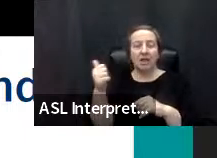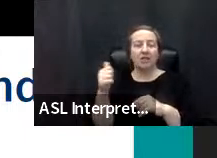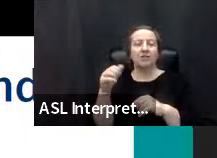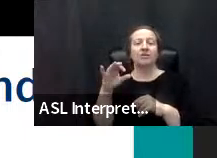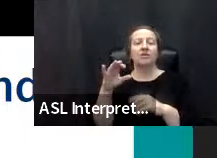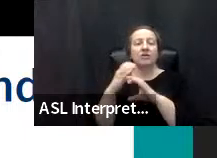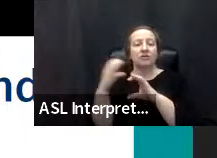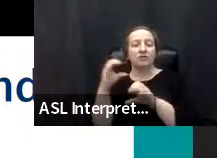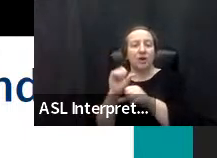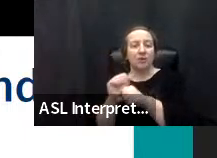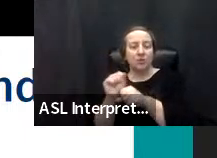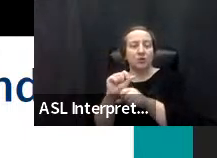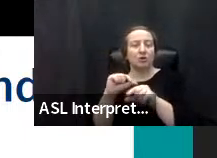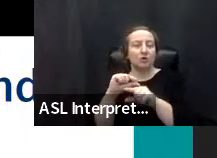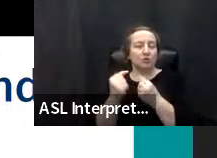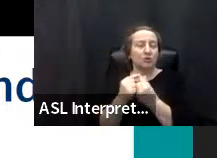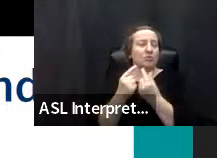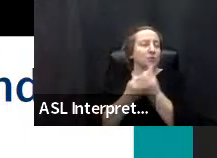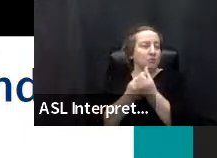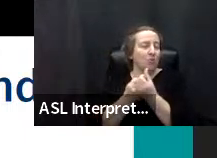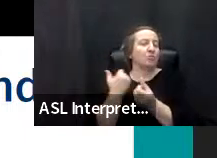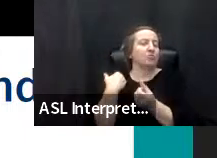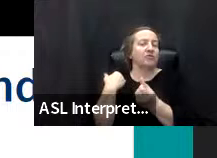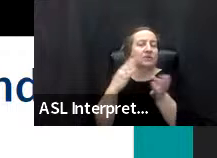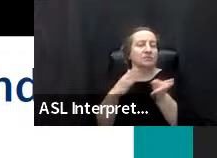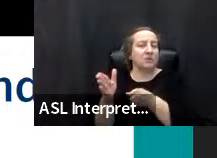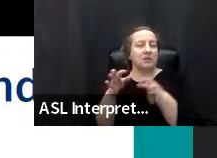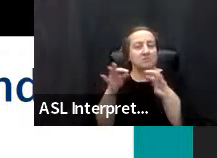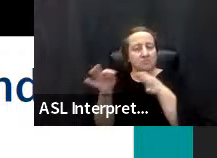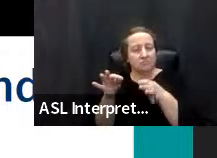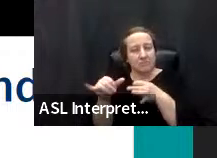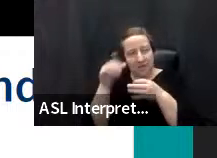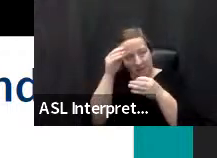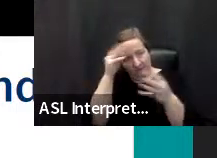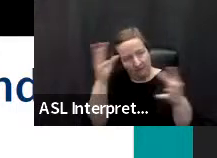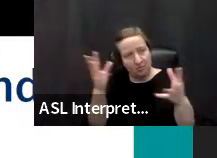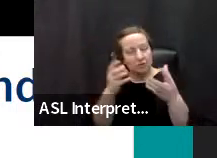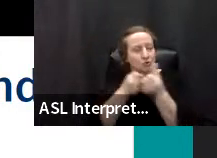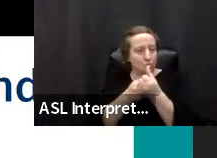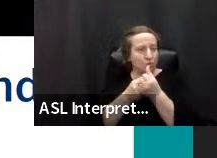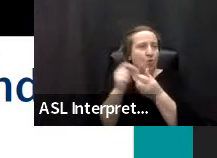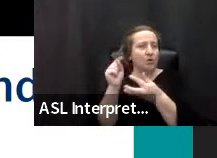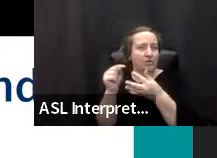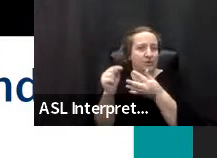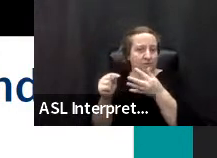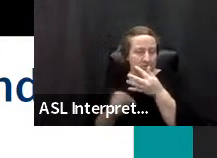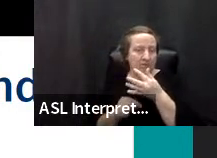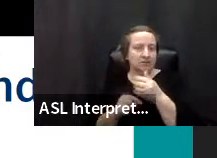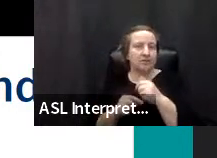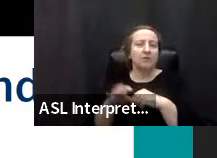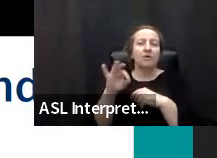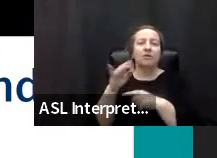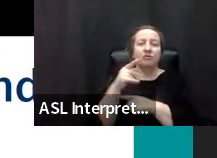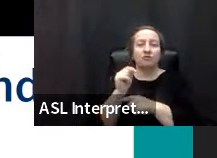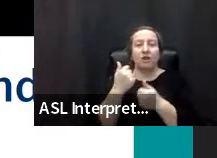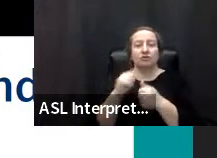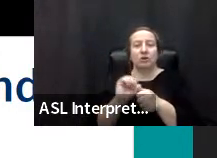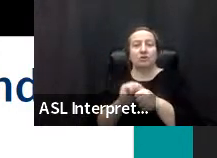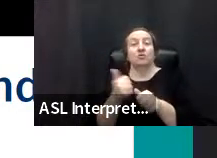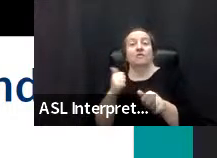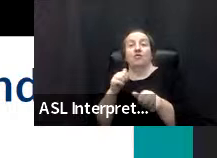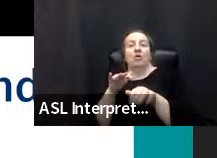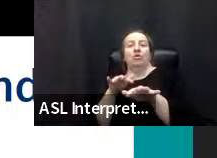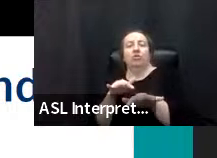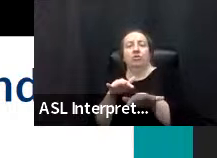other supporting our previous planning, kind of explaining this information and supporting the details here. So freight's trying to avoid the